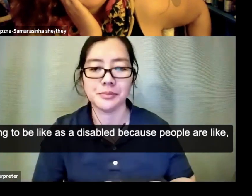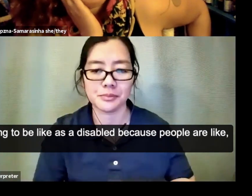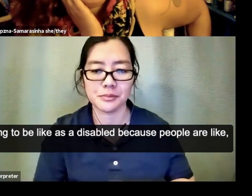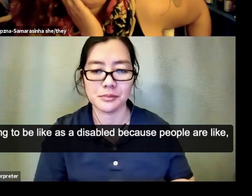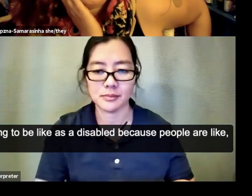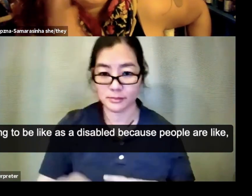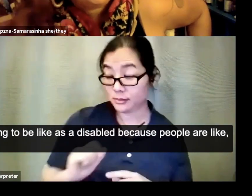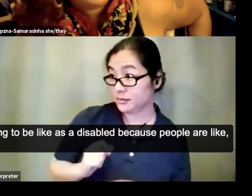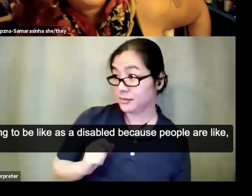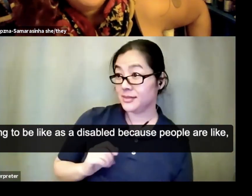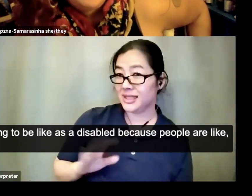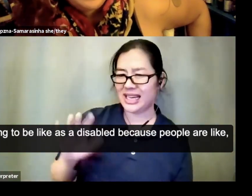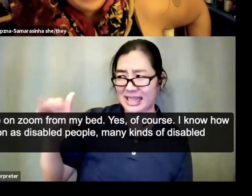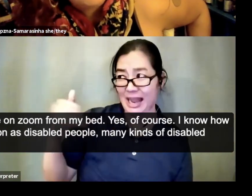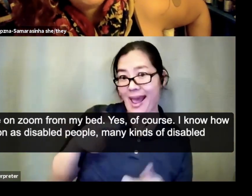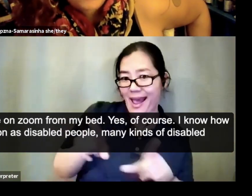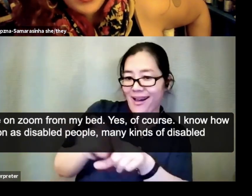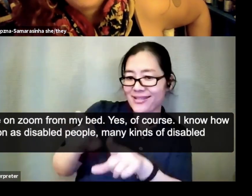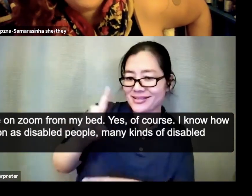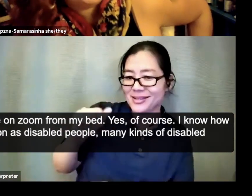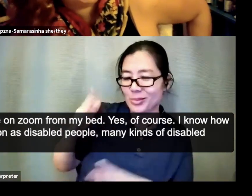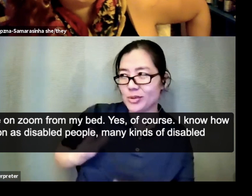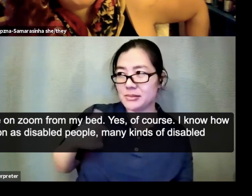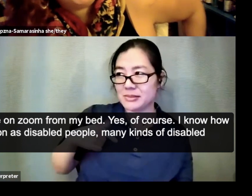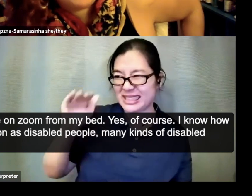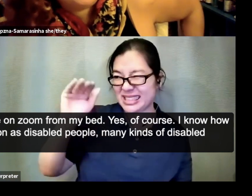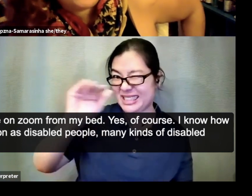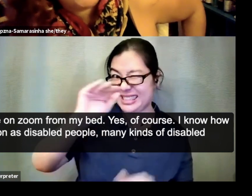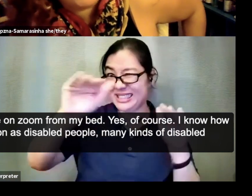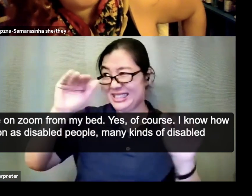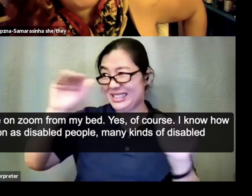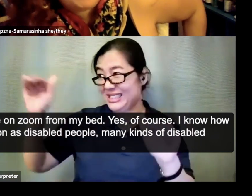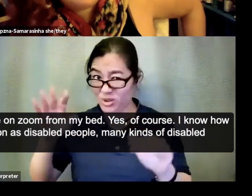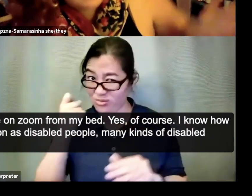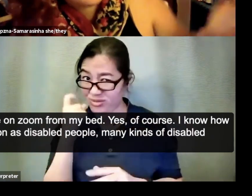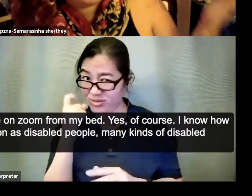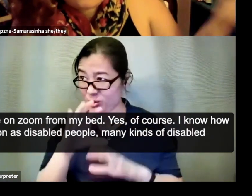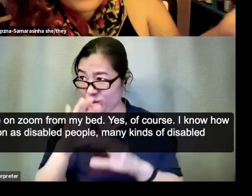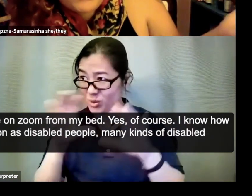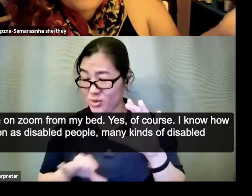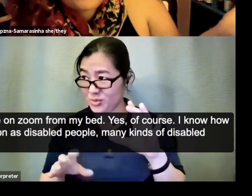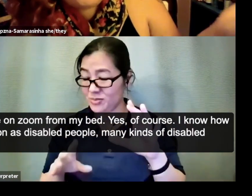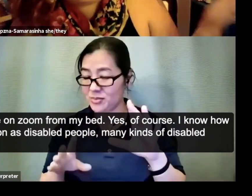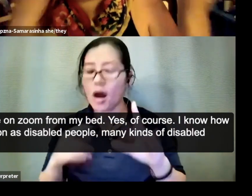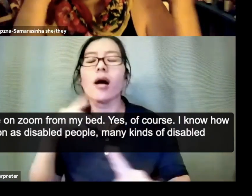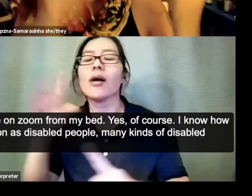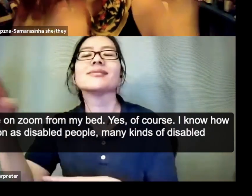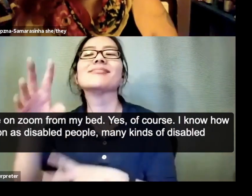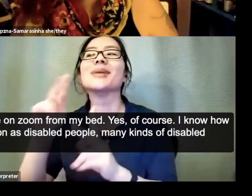understand how Zoom works? And I was like, I've taught 200 people on Zoom from my yes, of course I know how Zoom